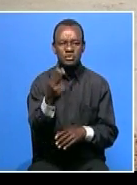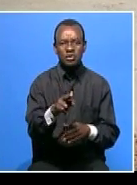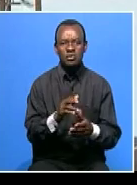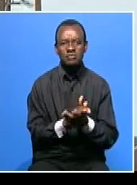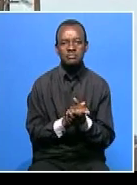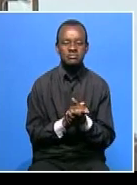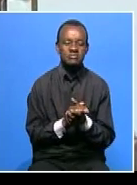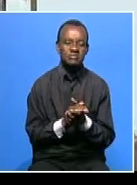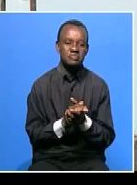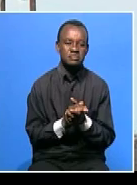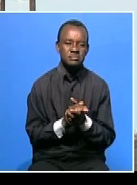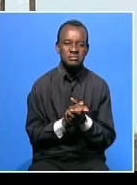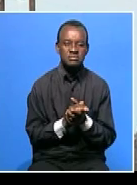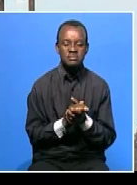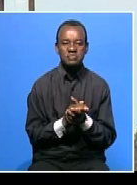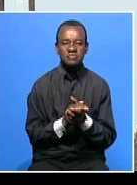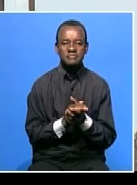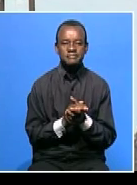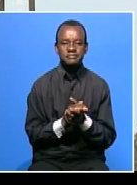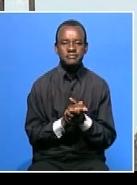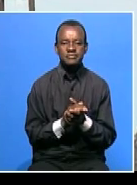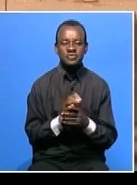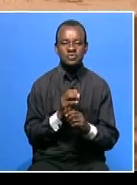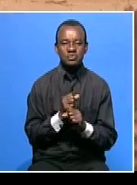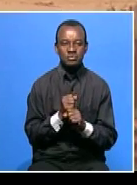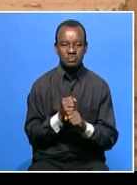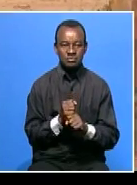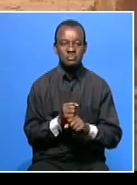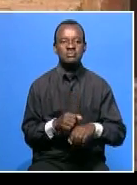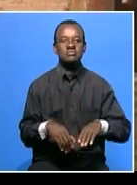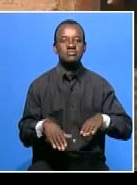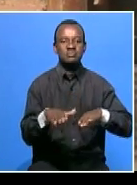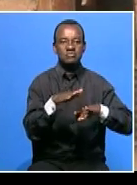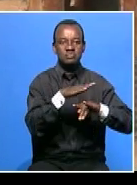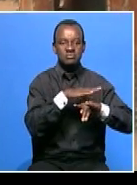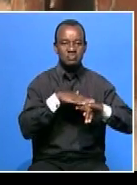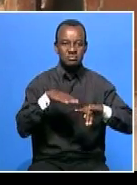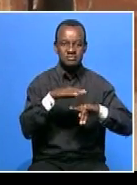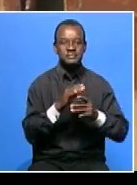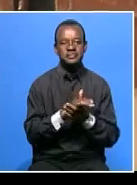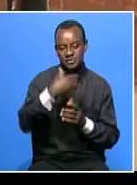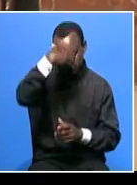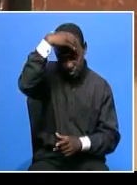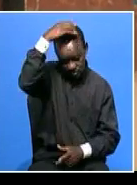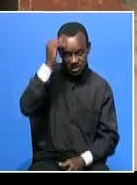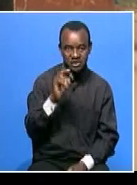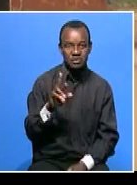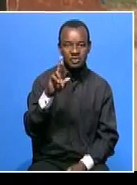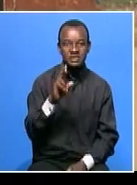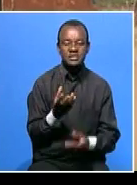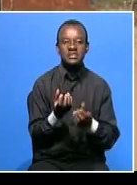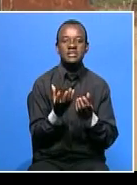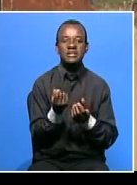their lives out there to preserve the wildlife. Although the Kunene region is blessed with the largest number